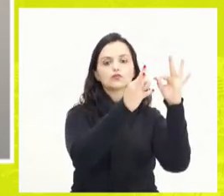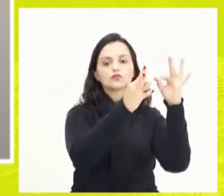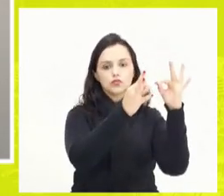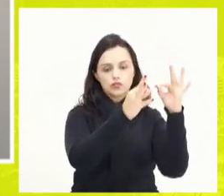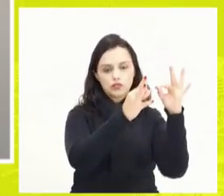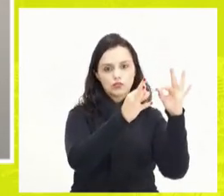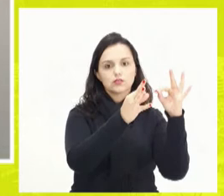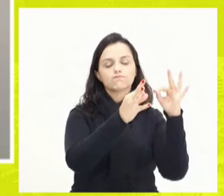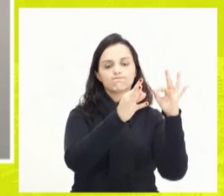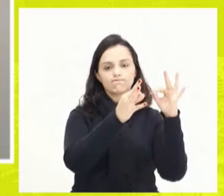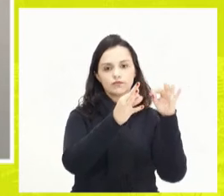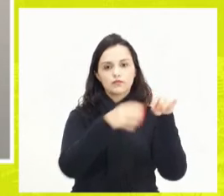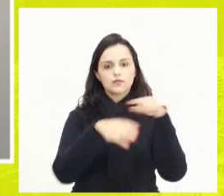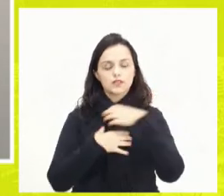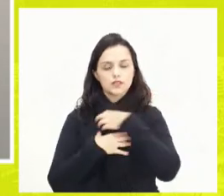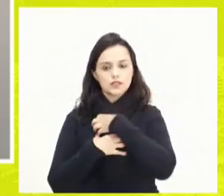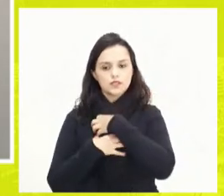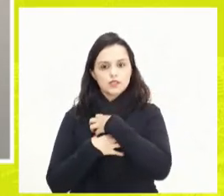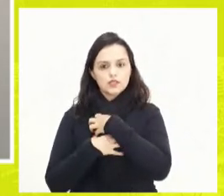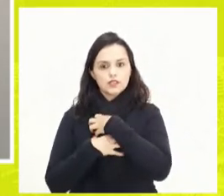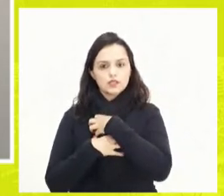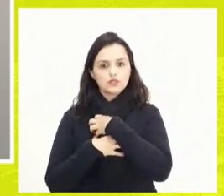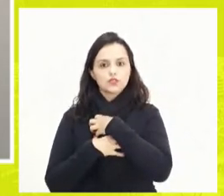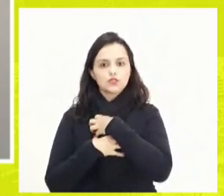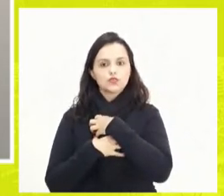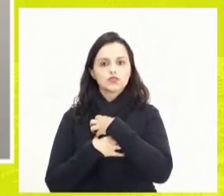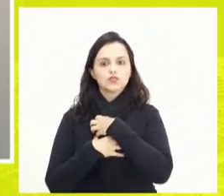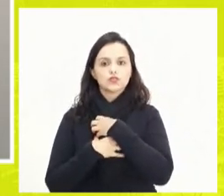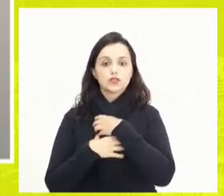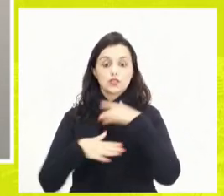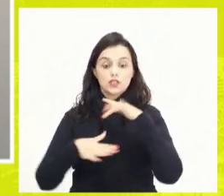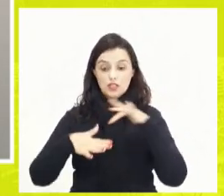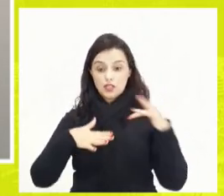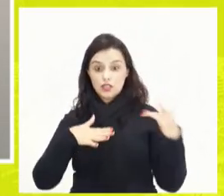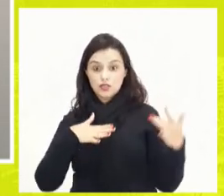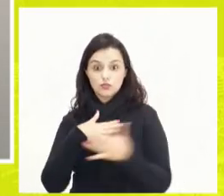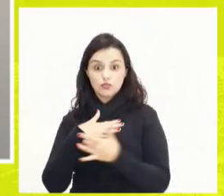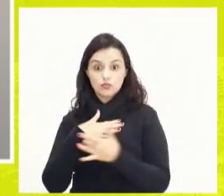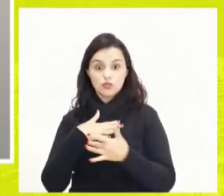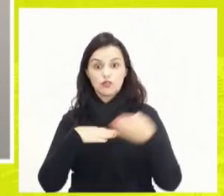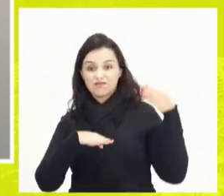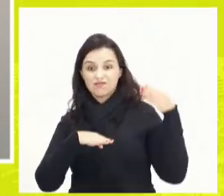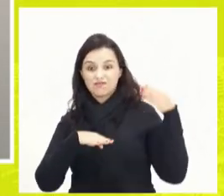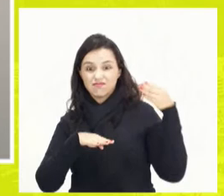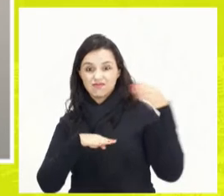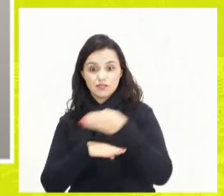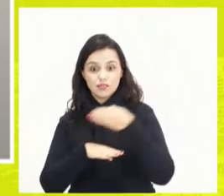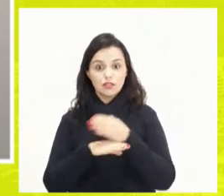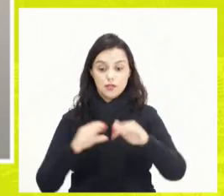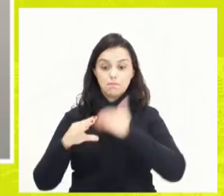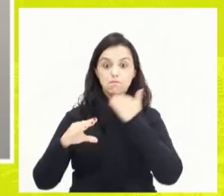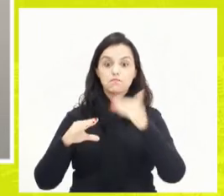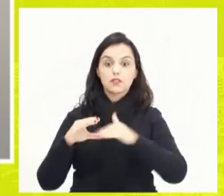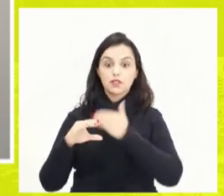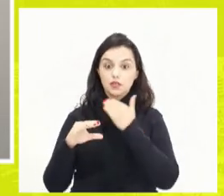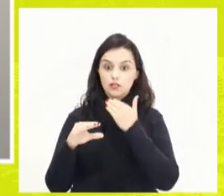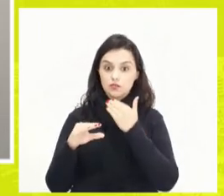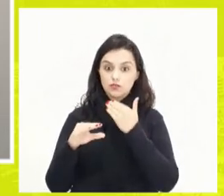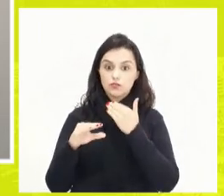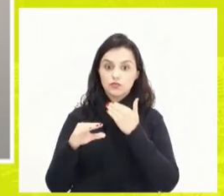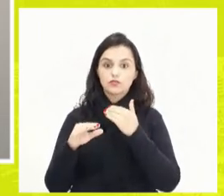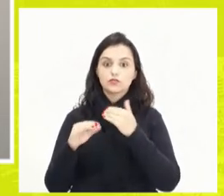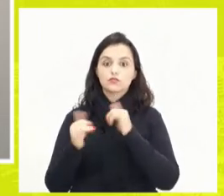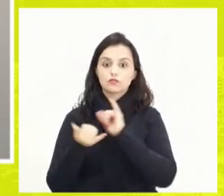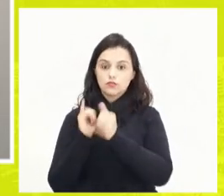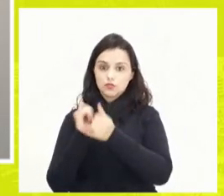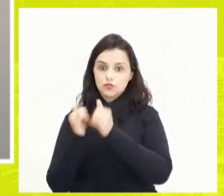a framework that people feels protected against hacking their social media their their private media